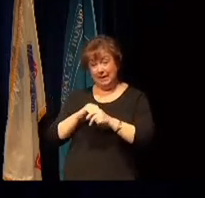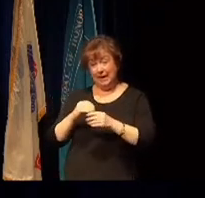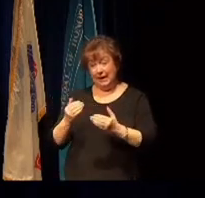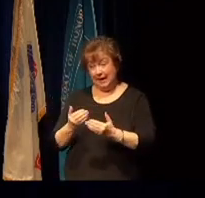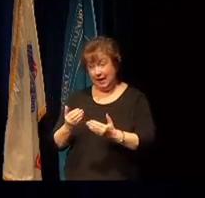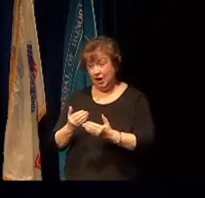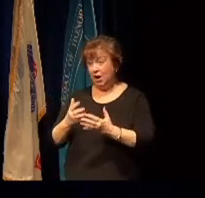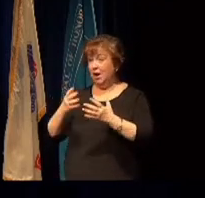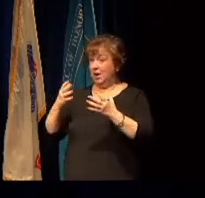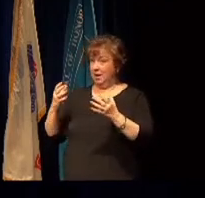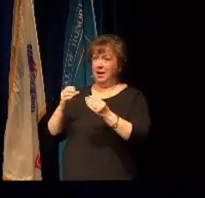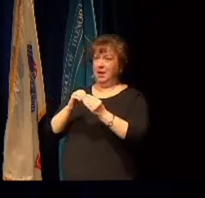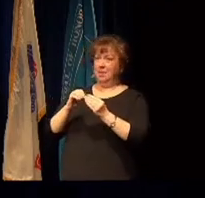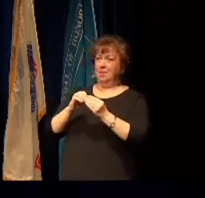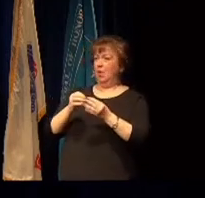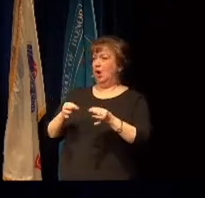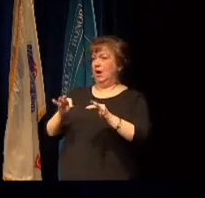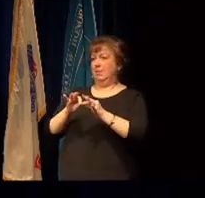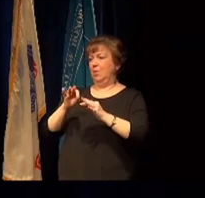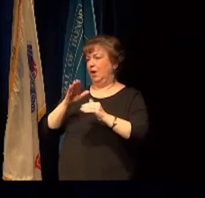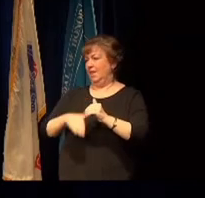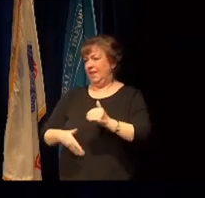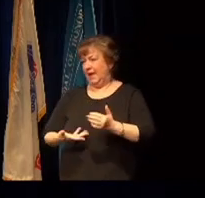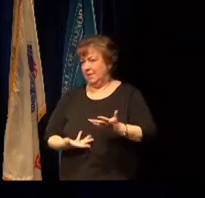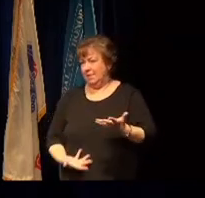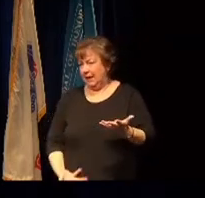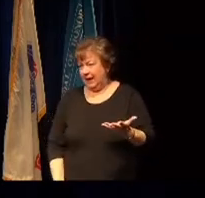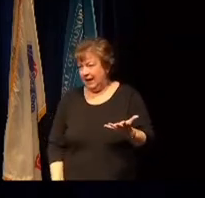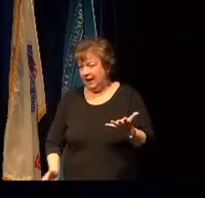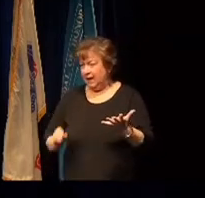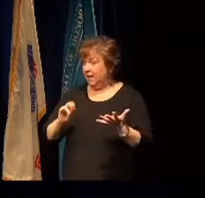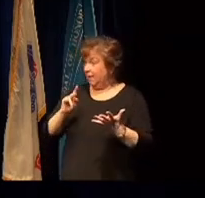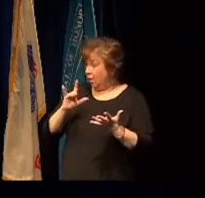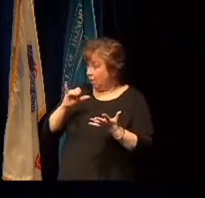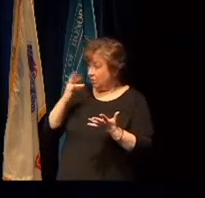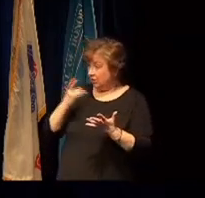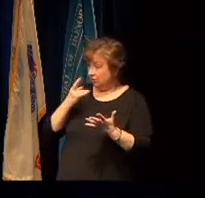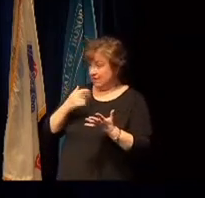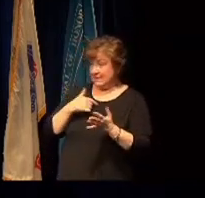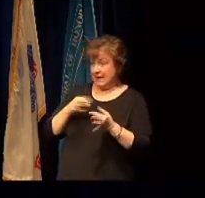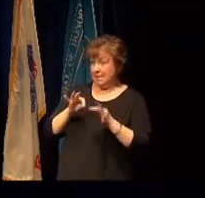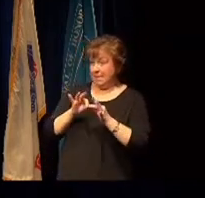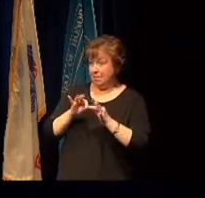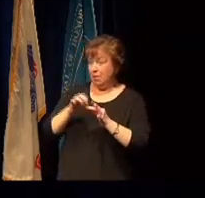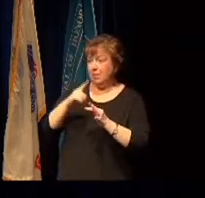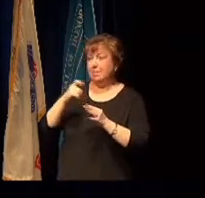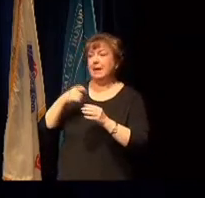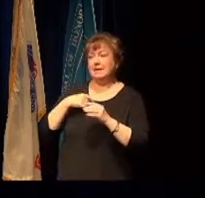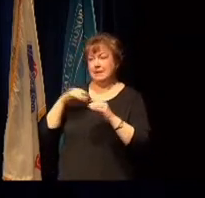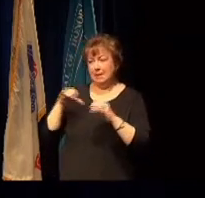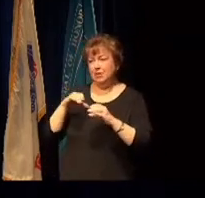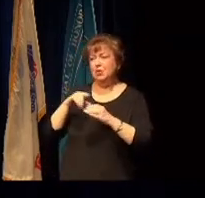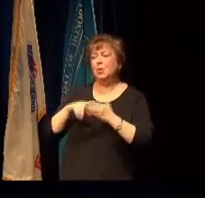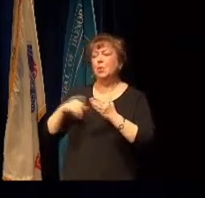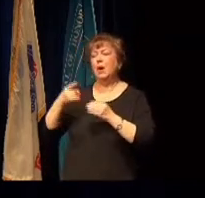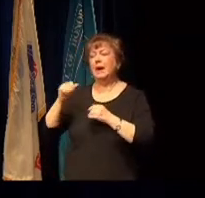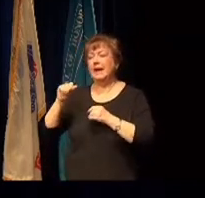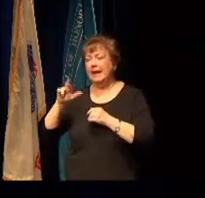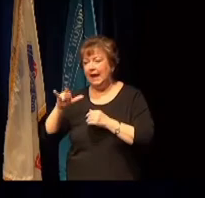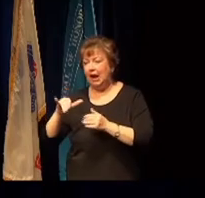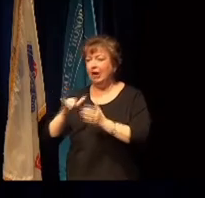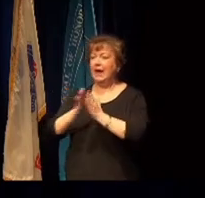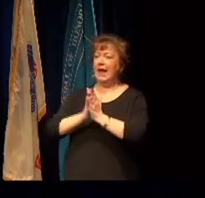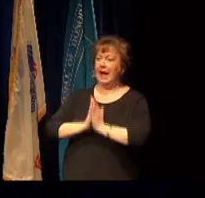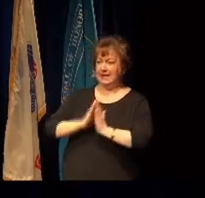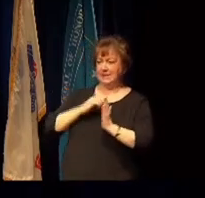more important people than me. The only reason I'm important right now is because I'm doing what Gary asked me to do. That's why I'm